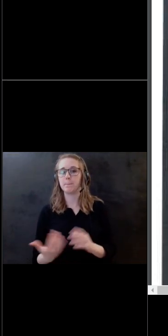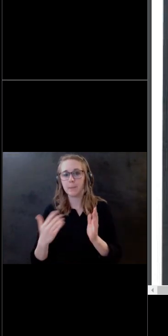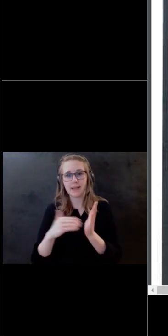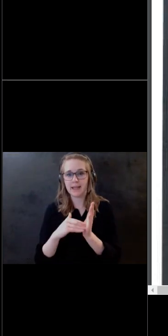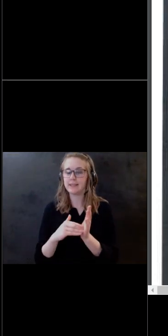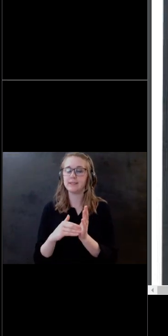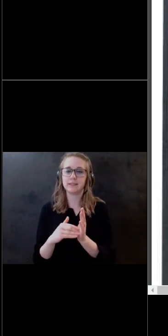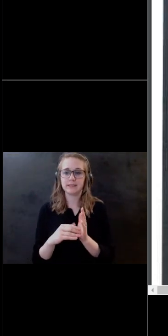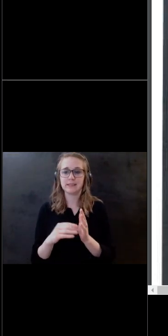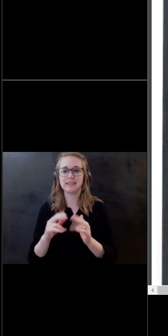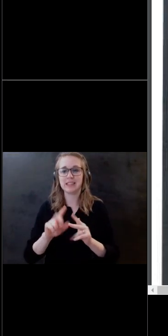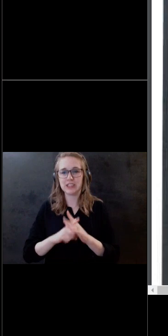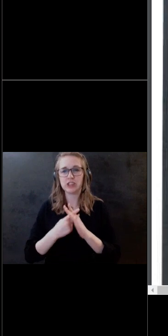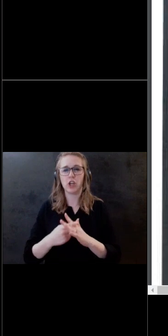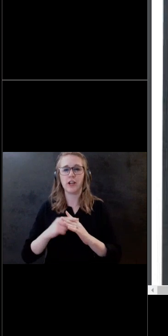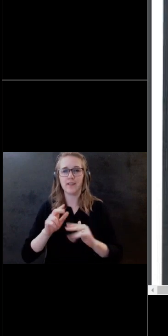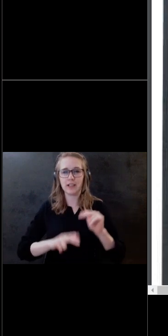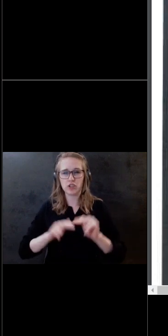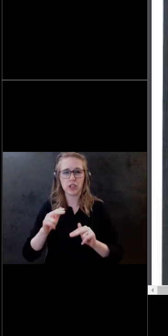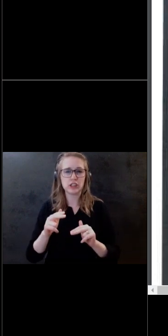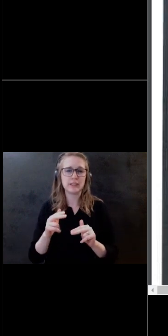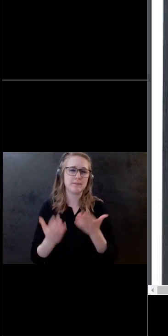so commencement of construction probably up to